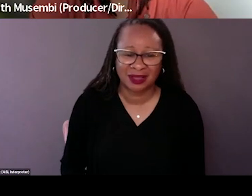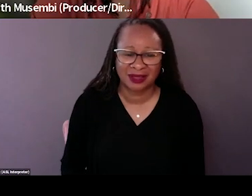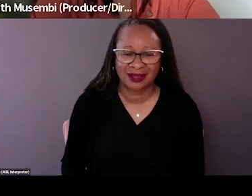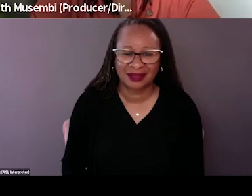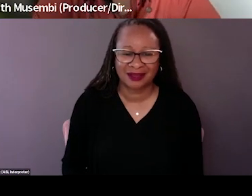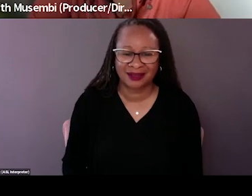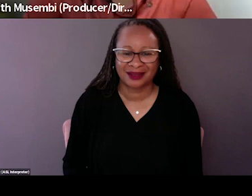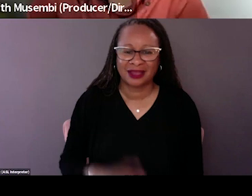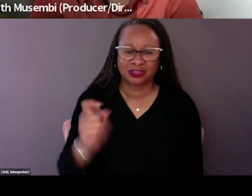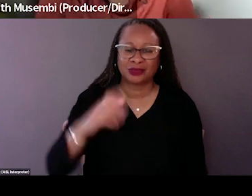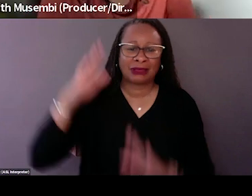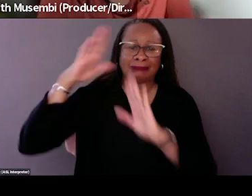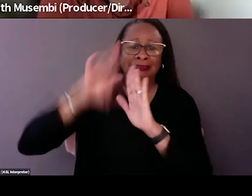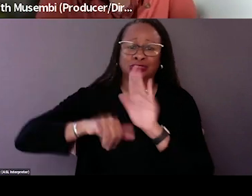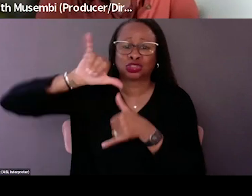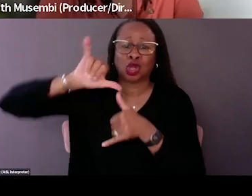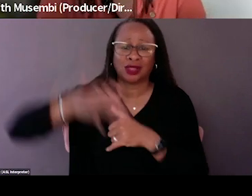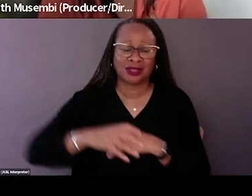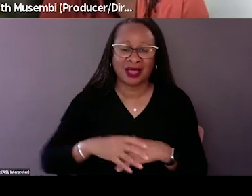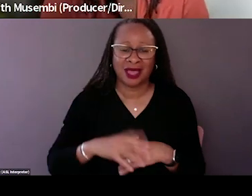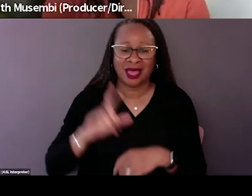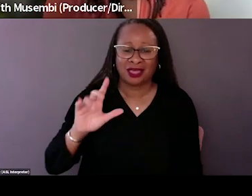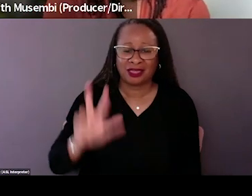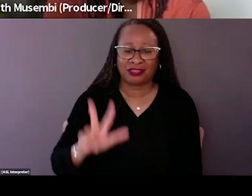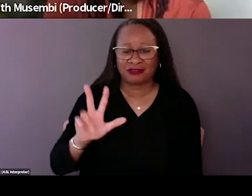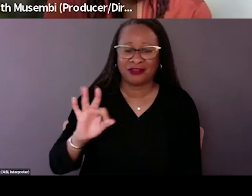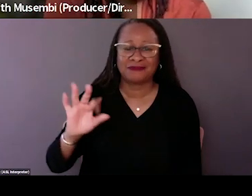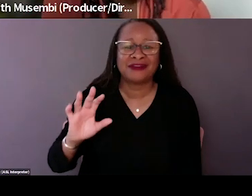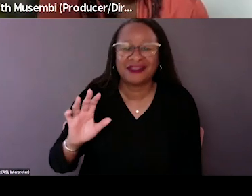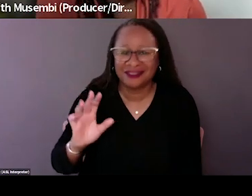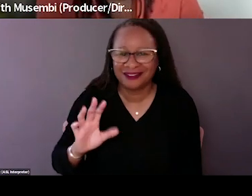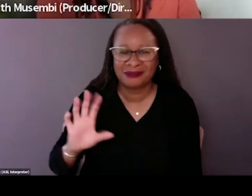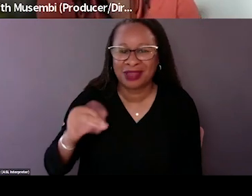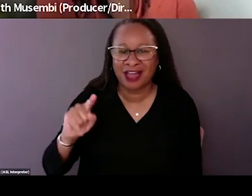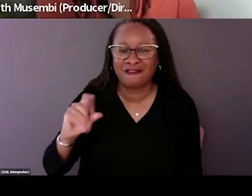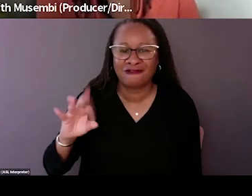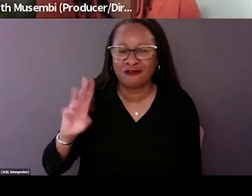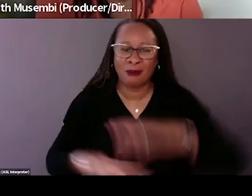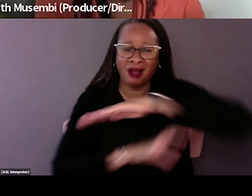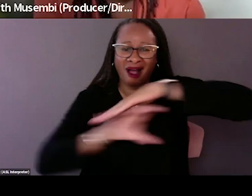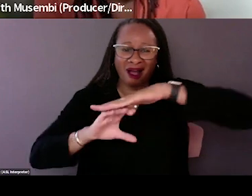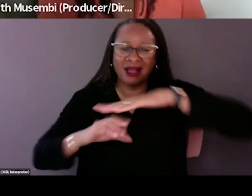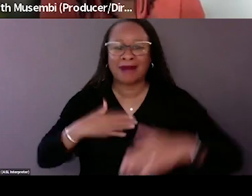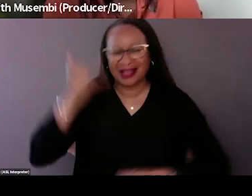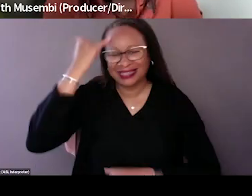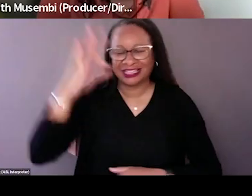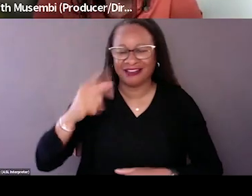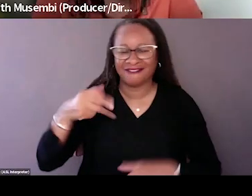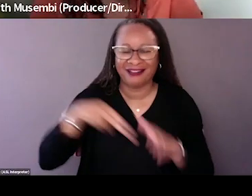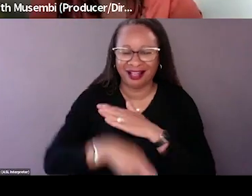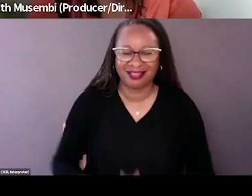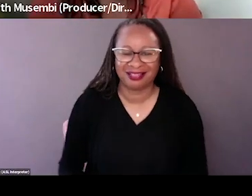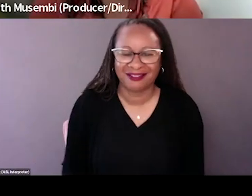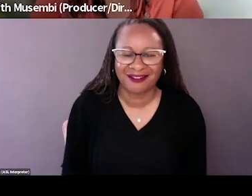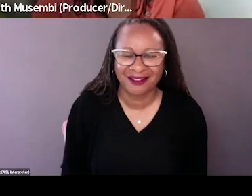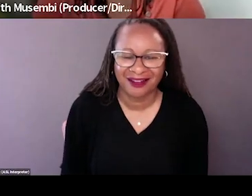of the rain. No, I don't. Tree platforms are my idea of hell. I don't fit. Roll in there. I don't like